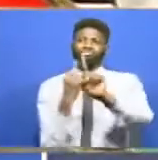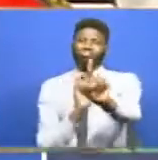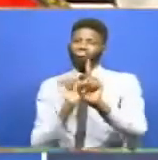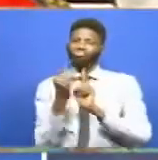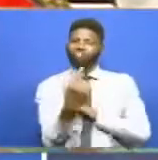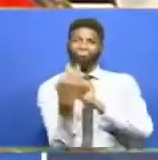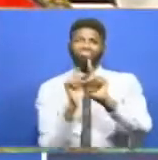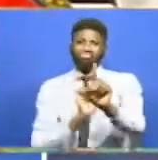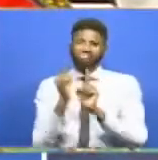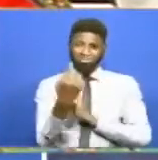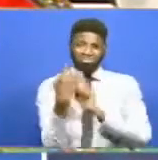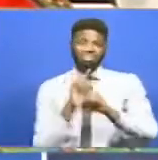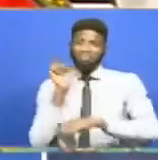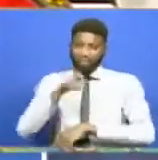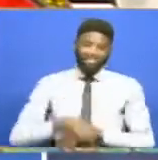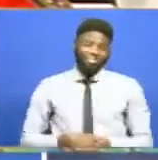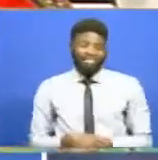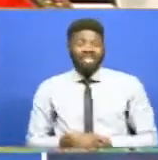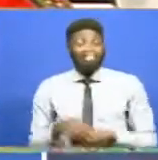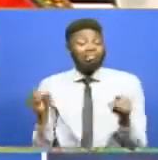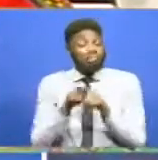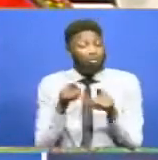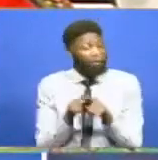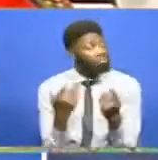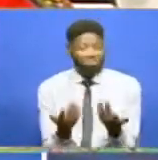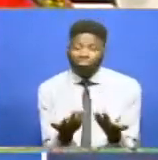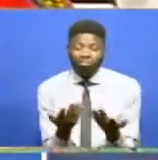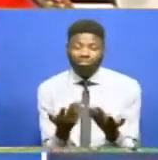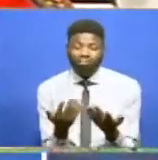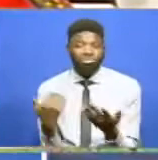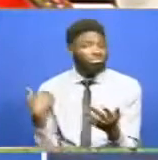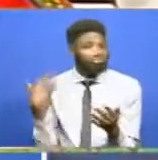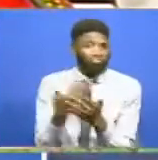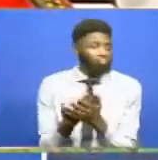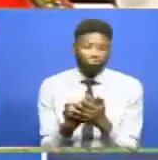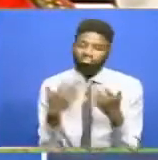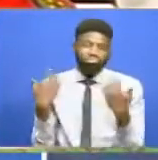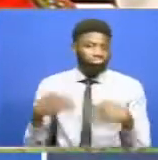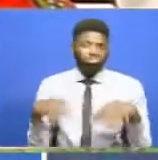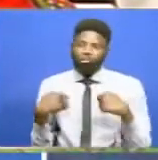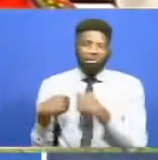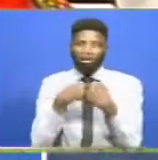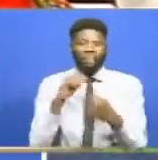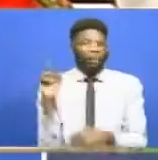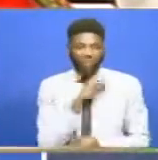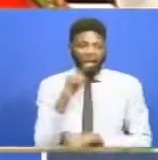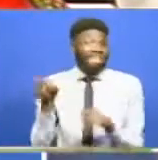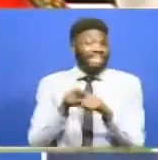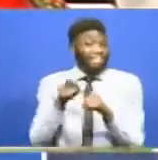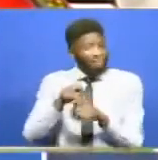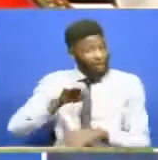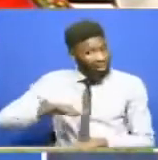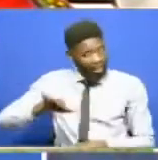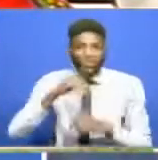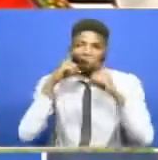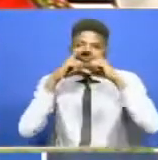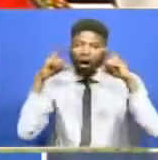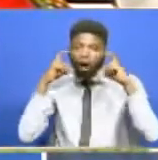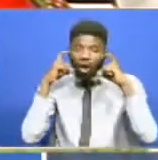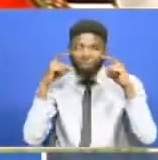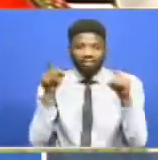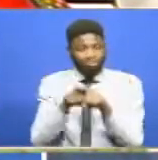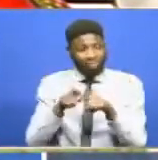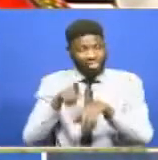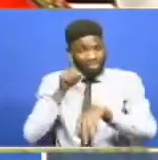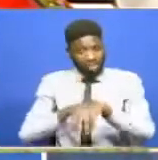converging points, and it's been really hectic. And also on the issue of masks, because when the